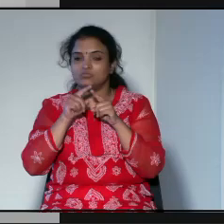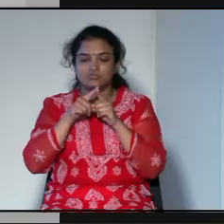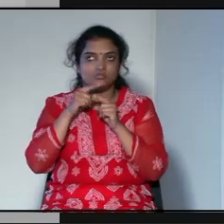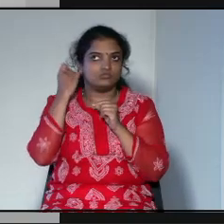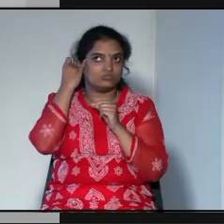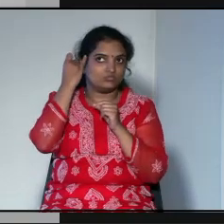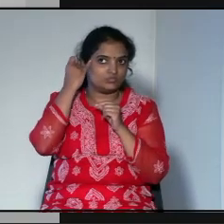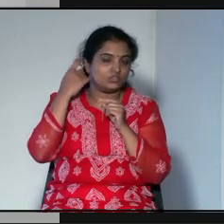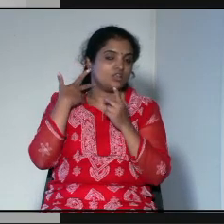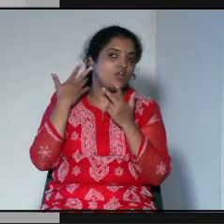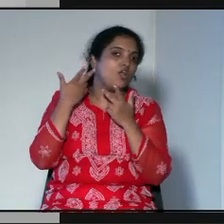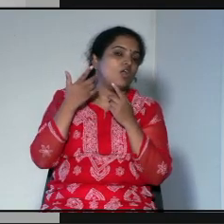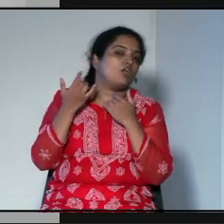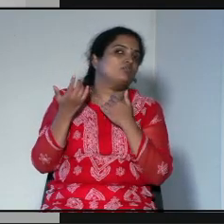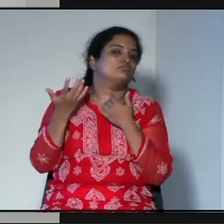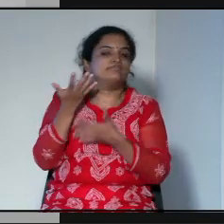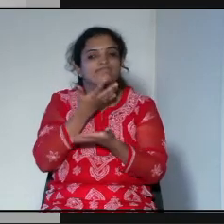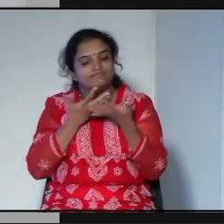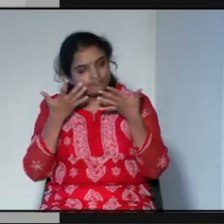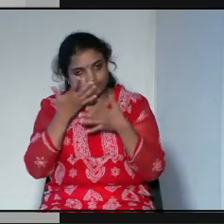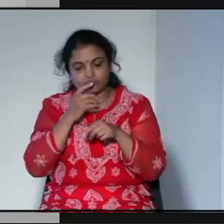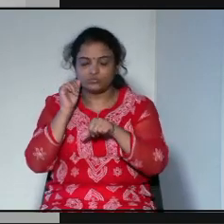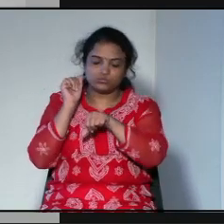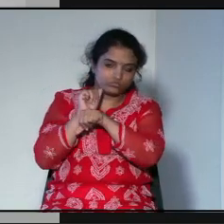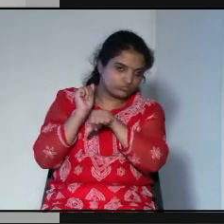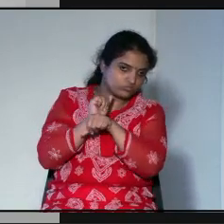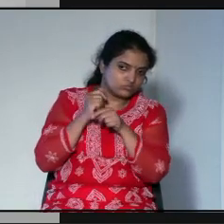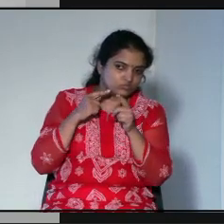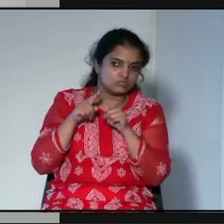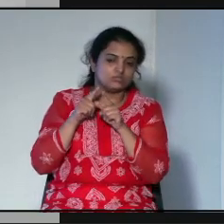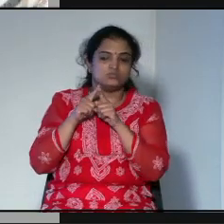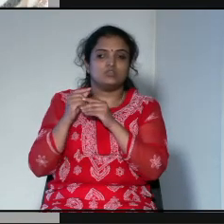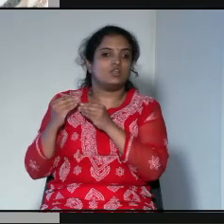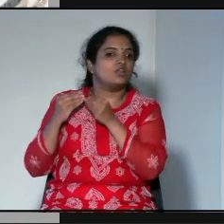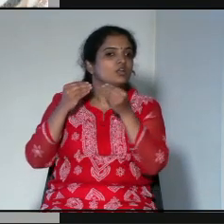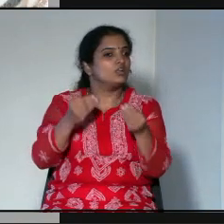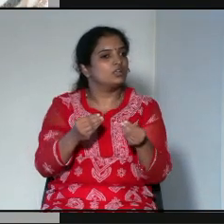framework of assistance for her work came to be provided by